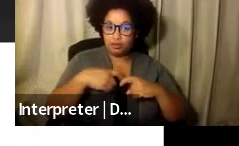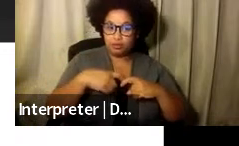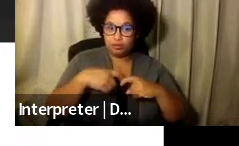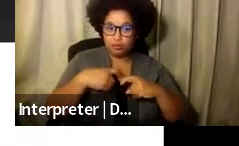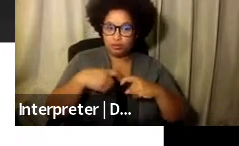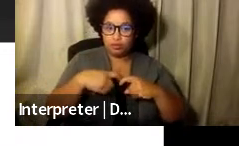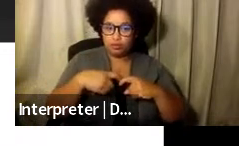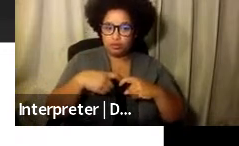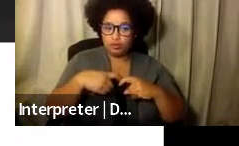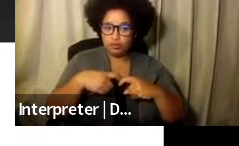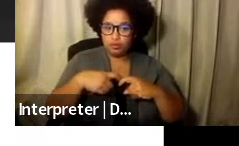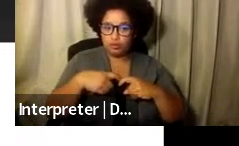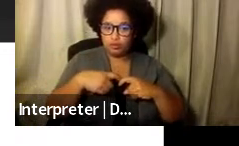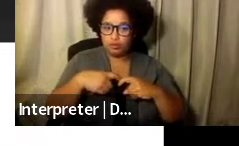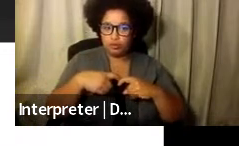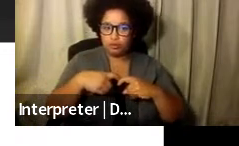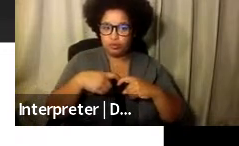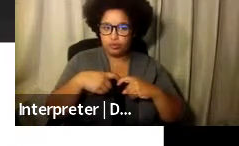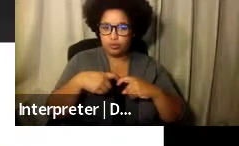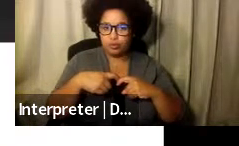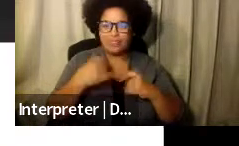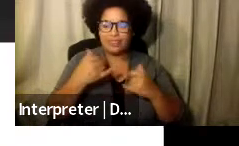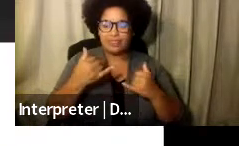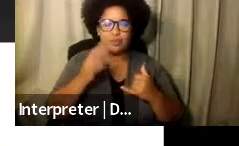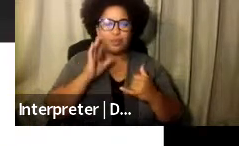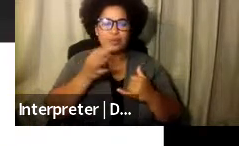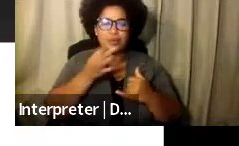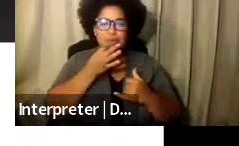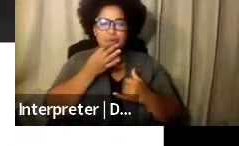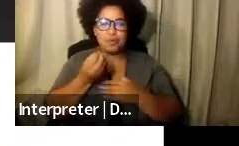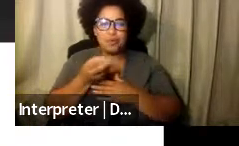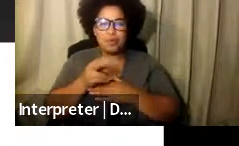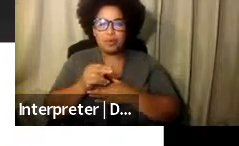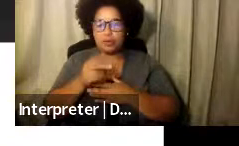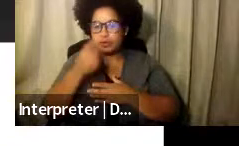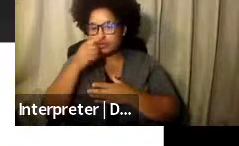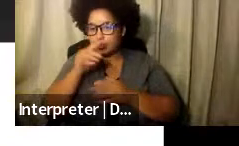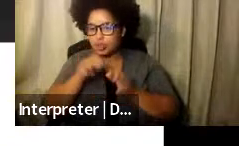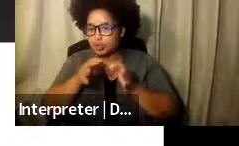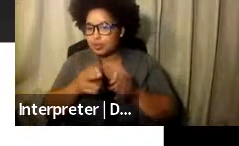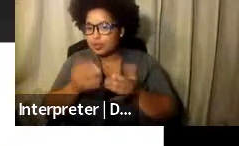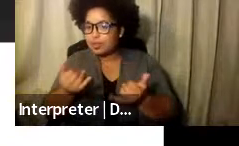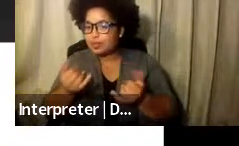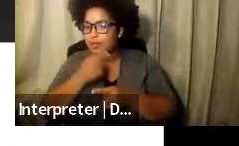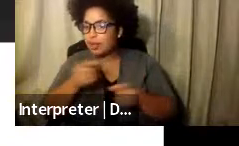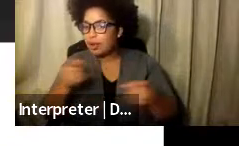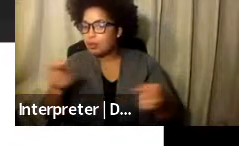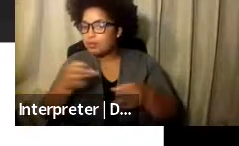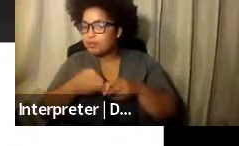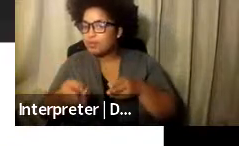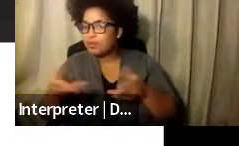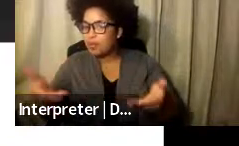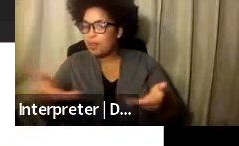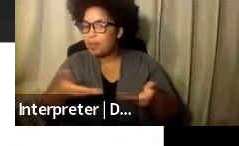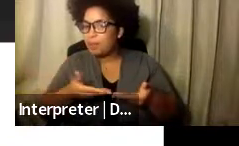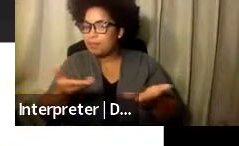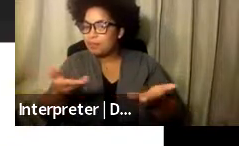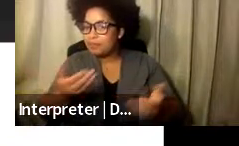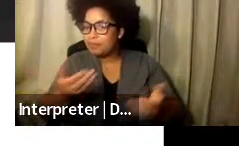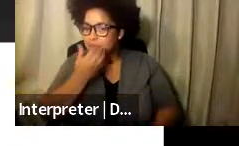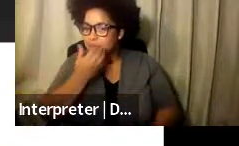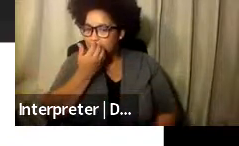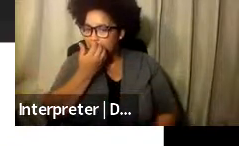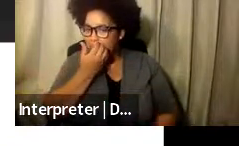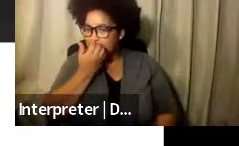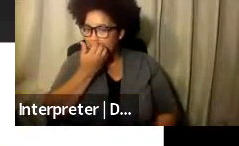available, which I will turn on shortly. If I could ask one of our interpreters just to give a welcome and remind people